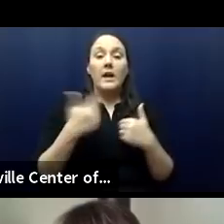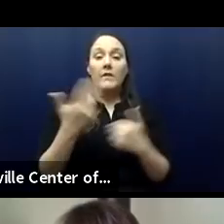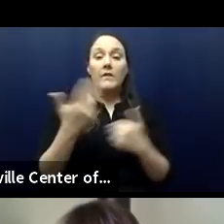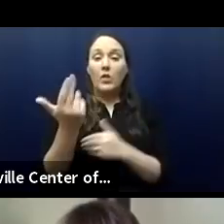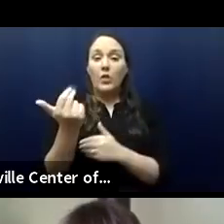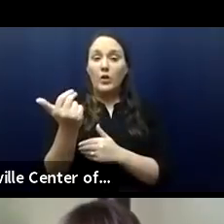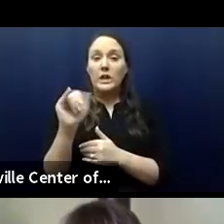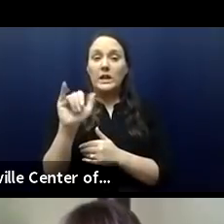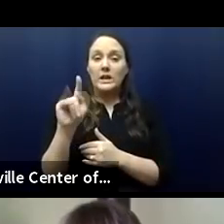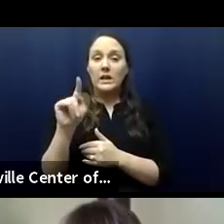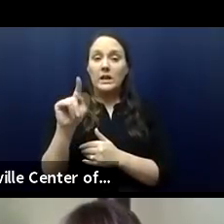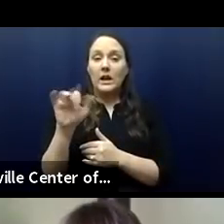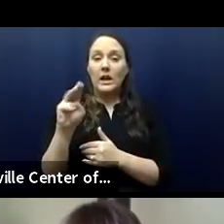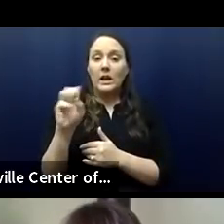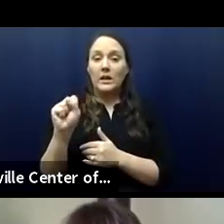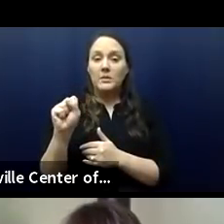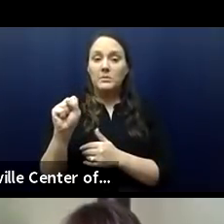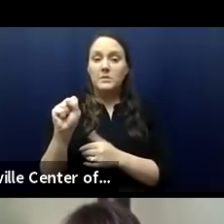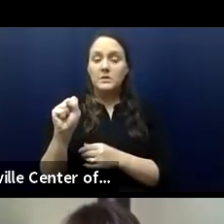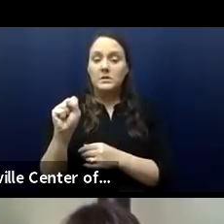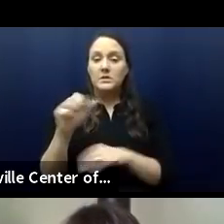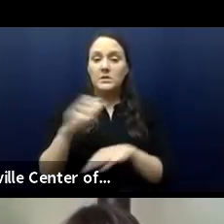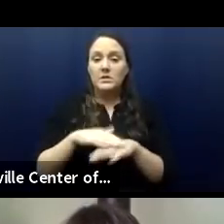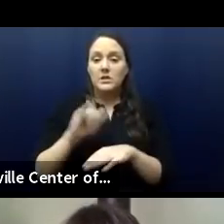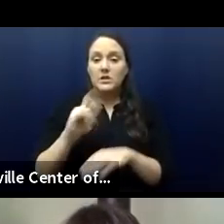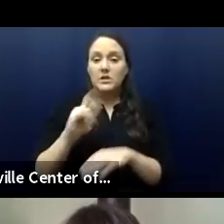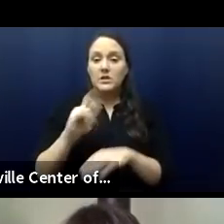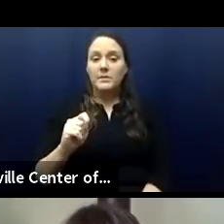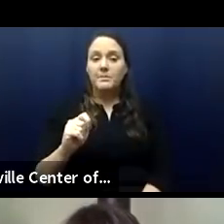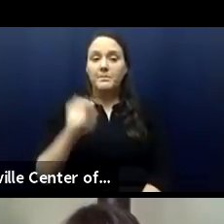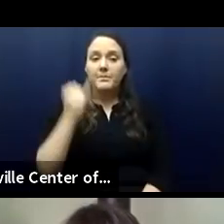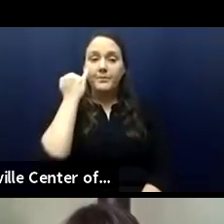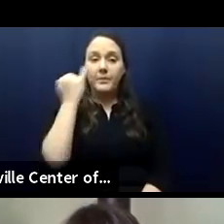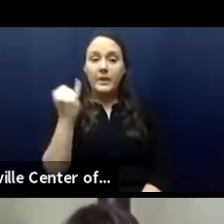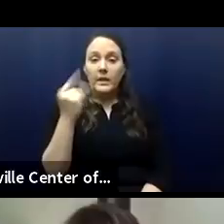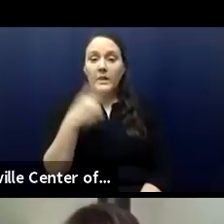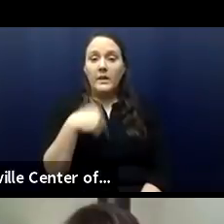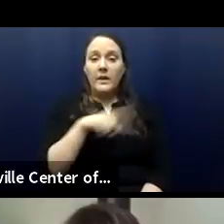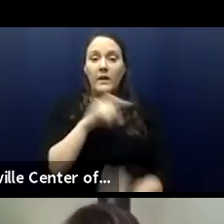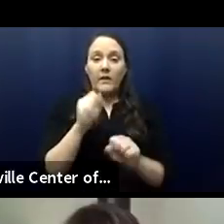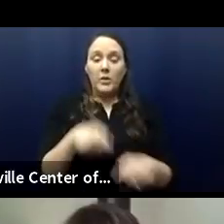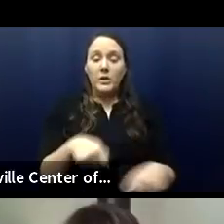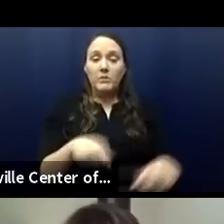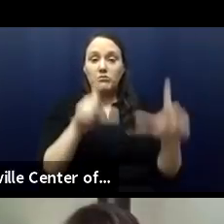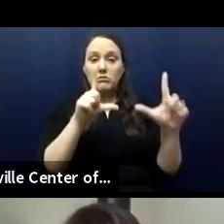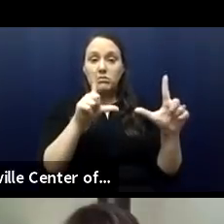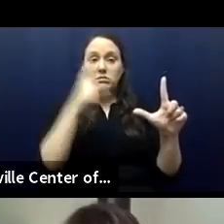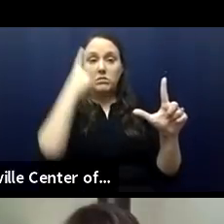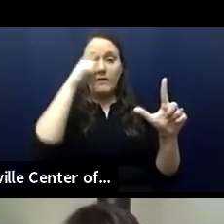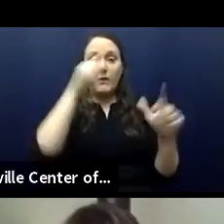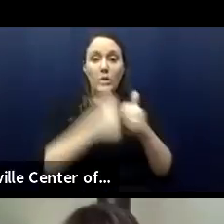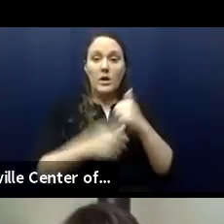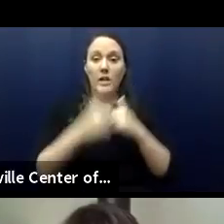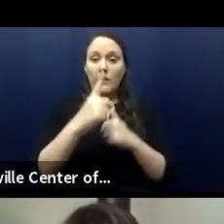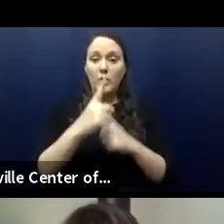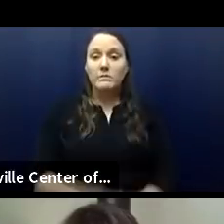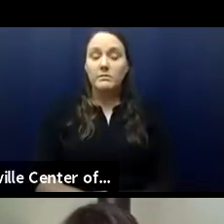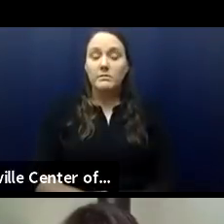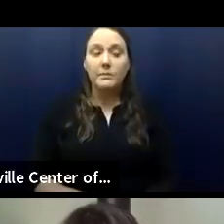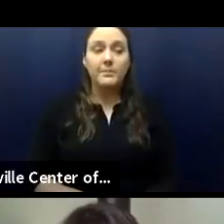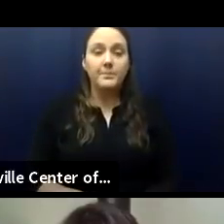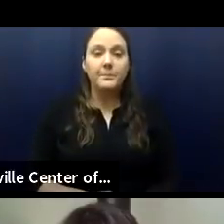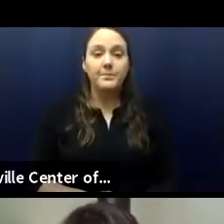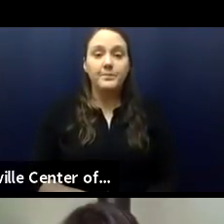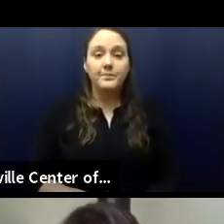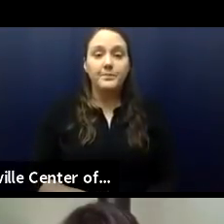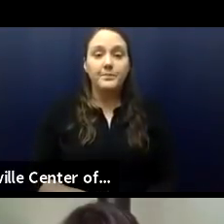with 13 being adjournment. And if we could put that up for everyone. And can someone